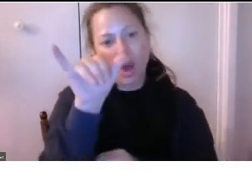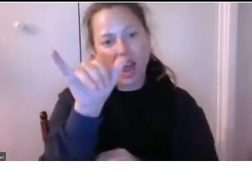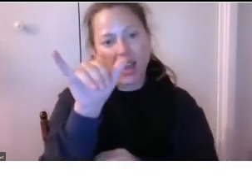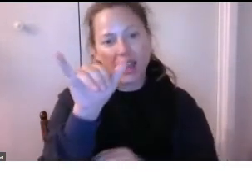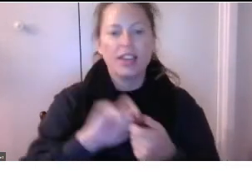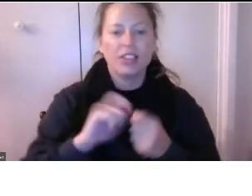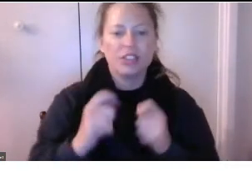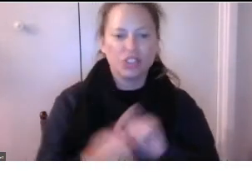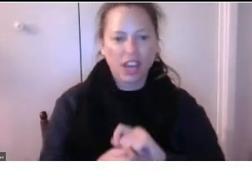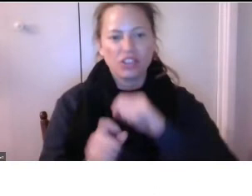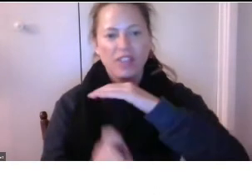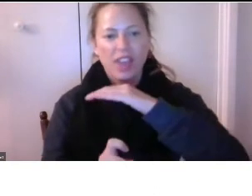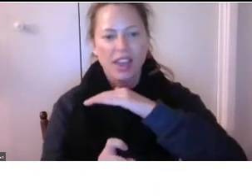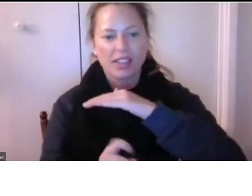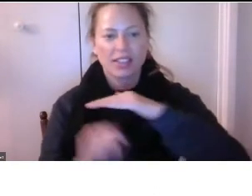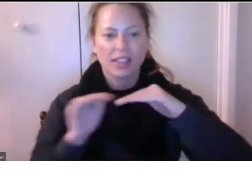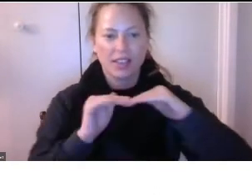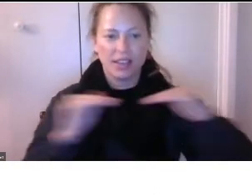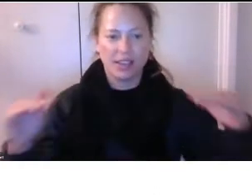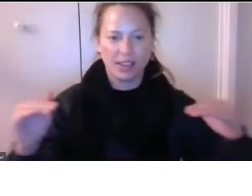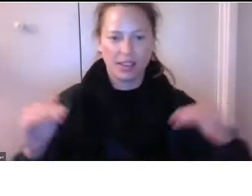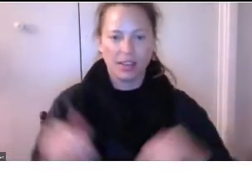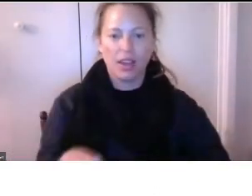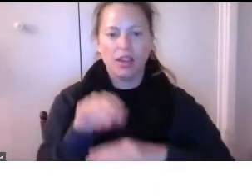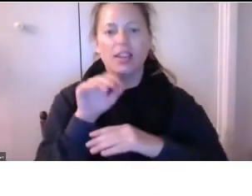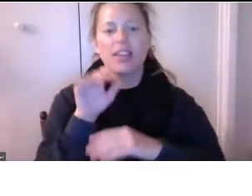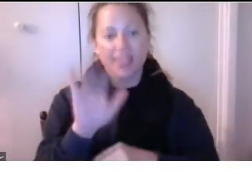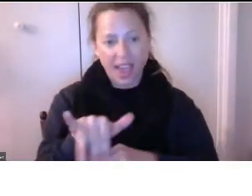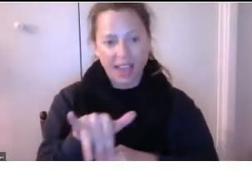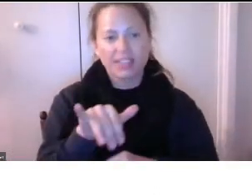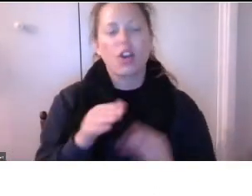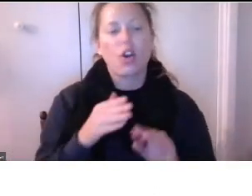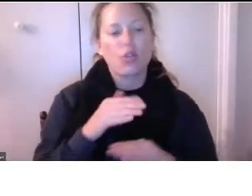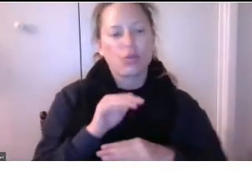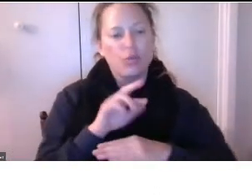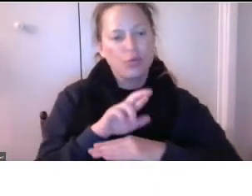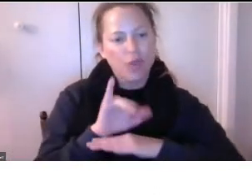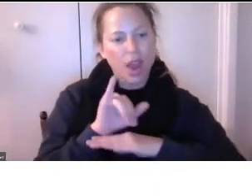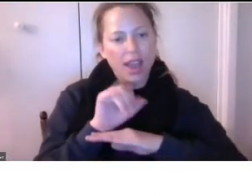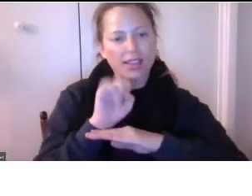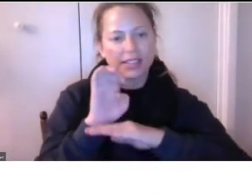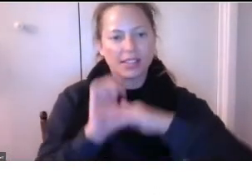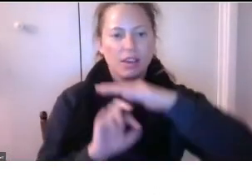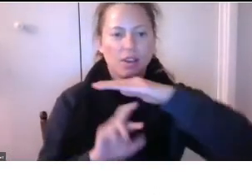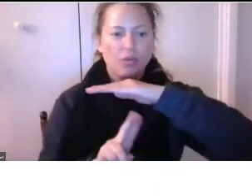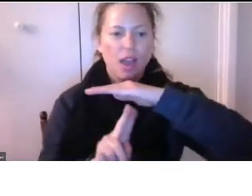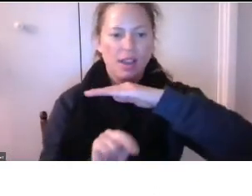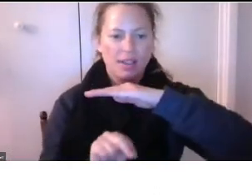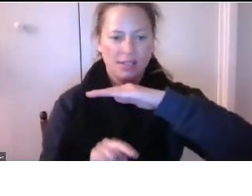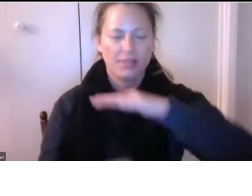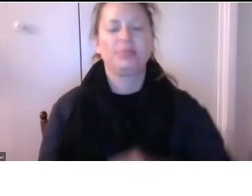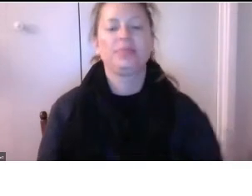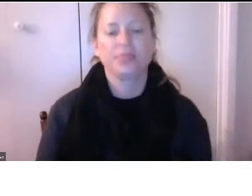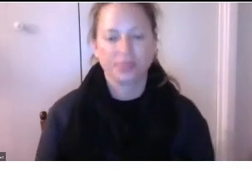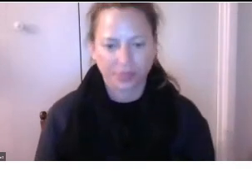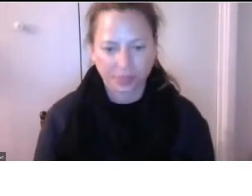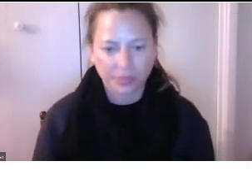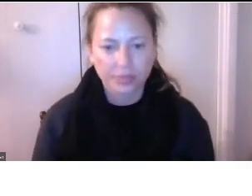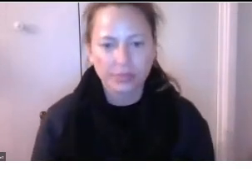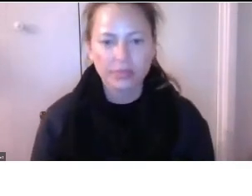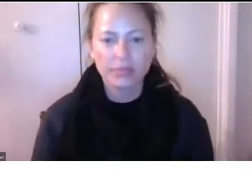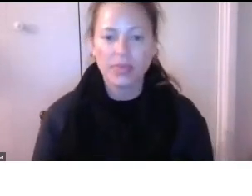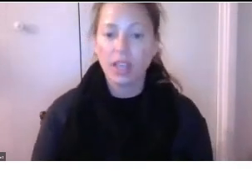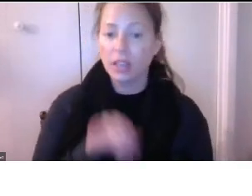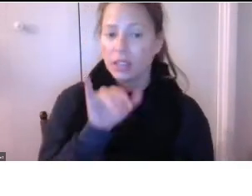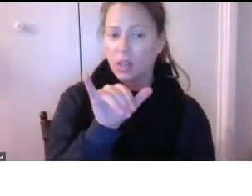Rise over run. Okay, so let's go ahead and start with the first one. It's y2. What did we label as